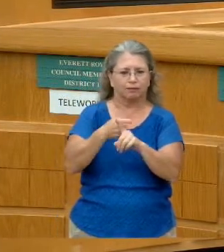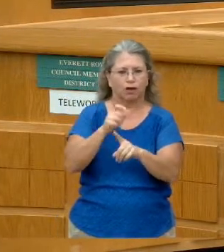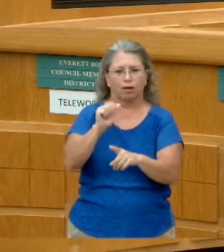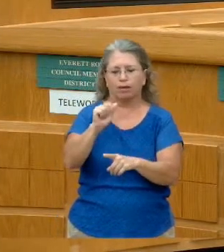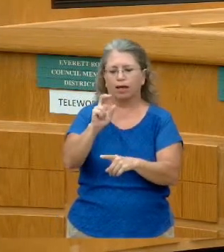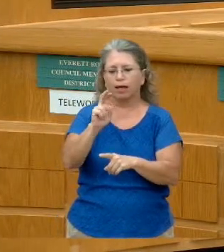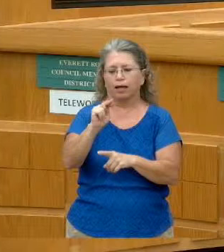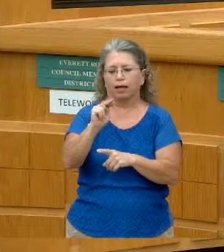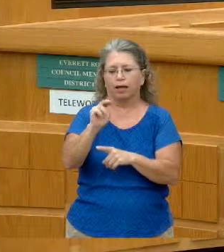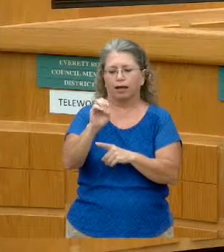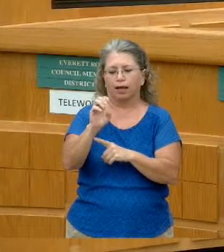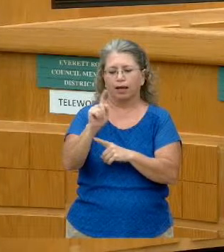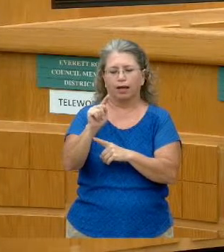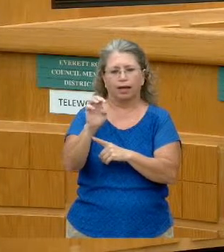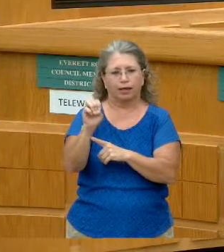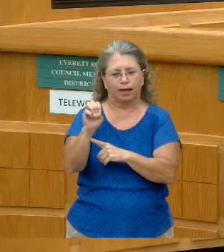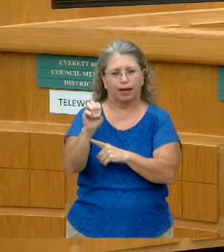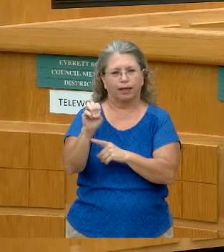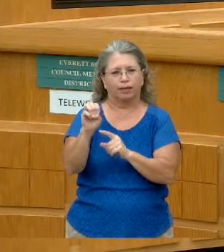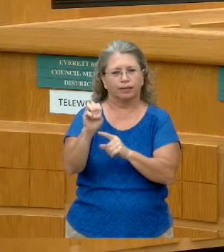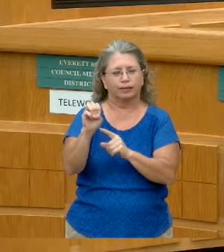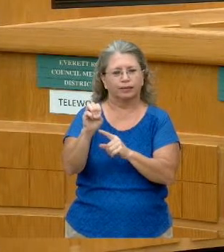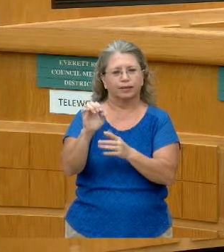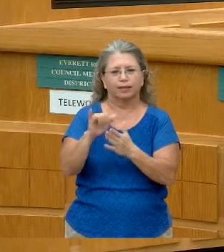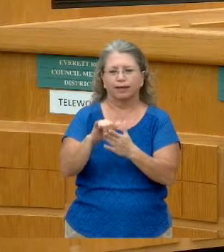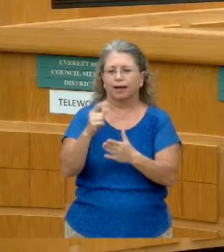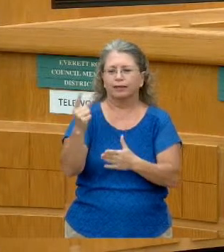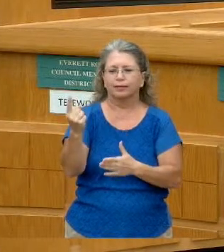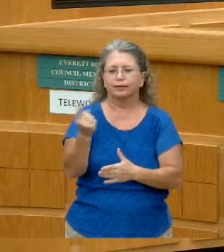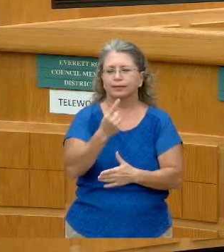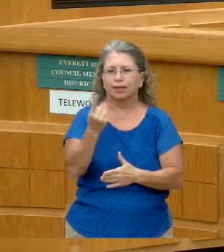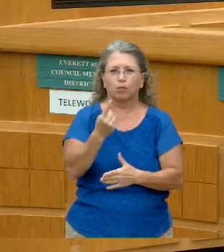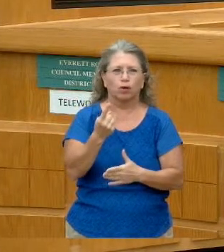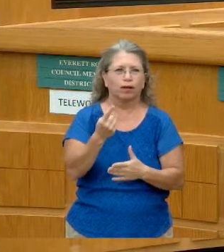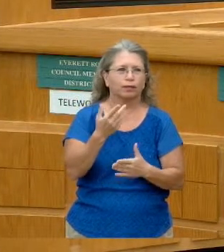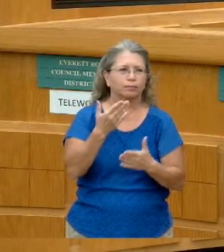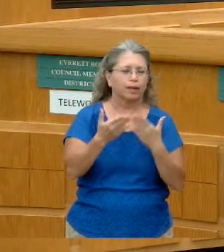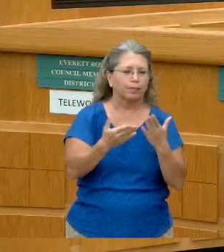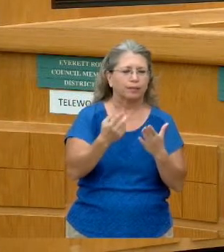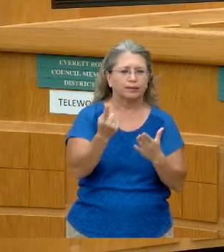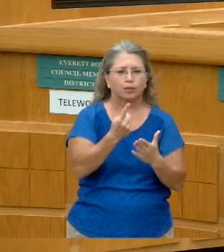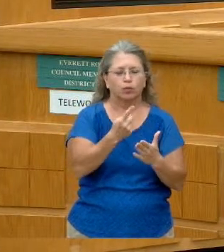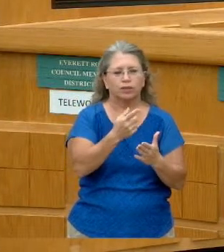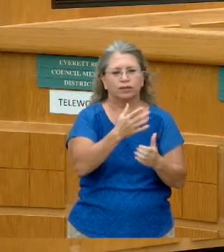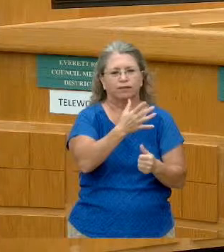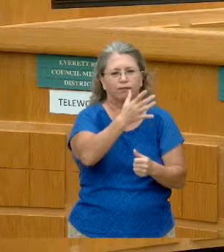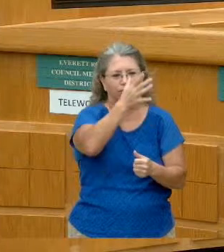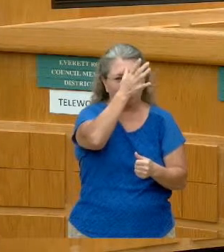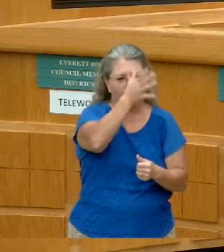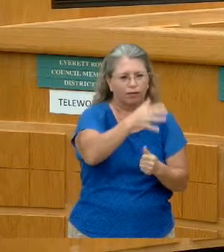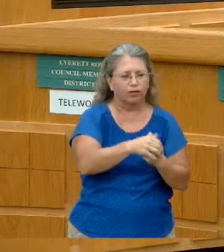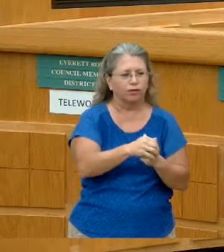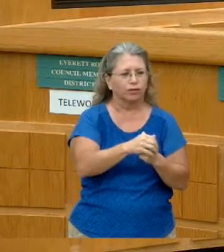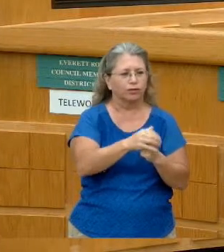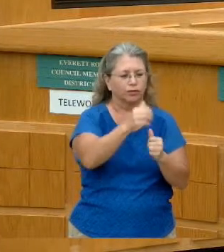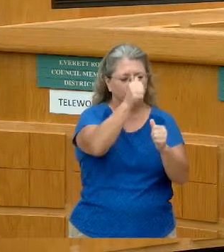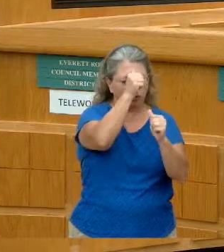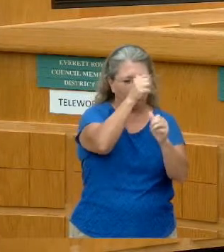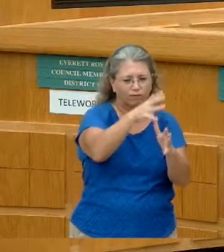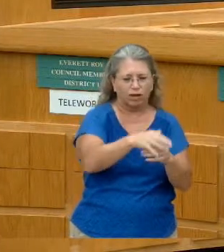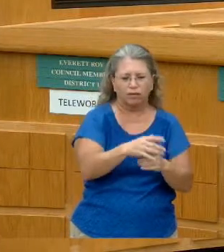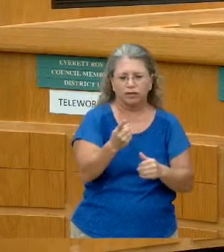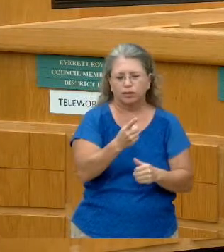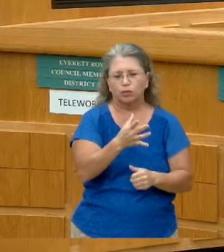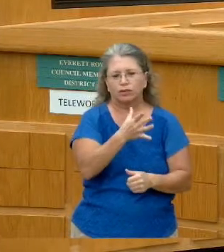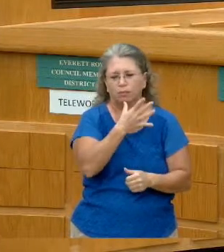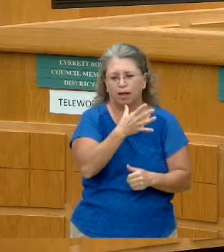that somebody, a father, a grandfather, a mother, had died.